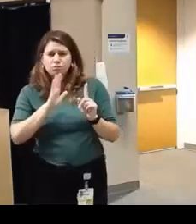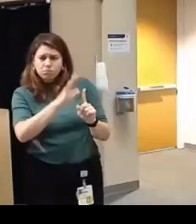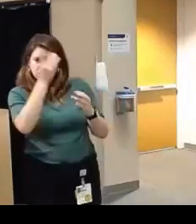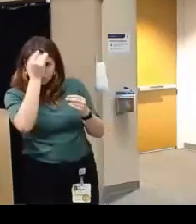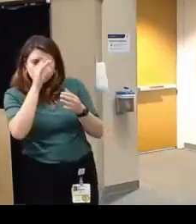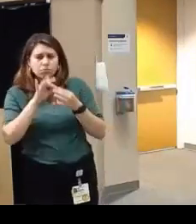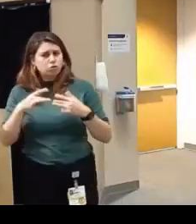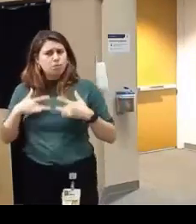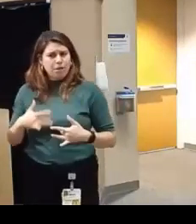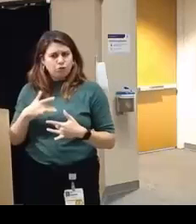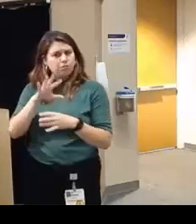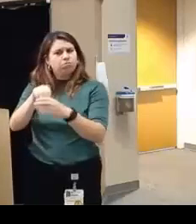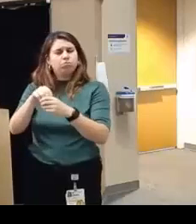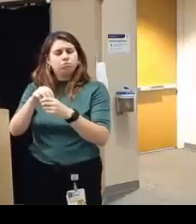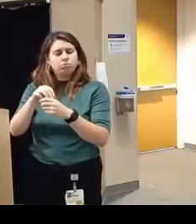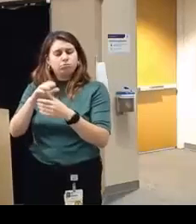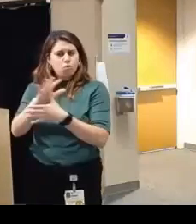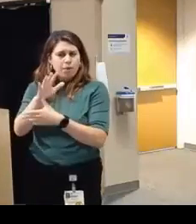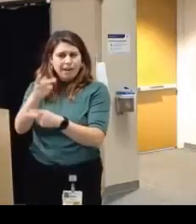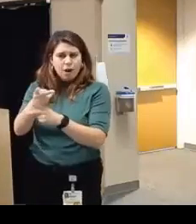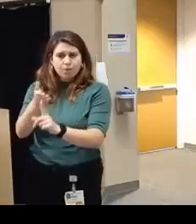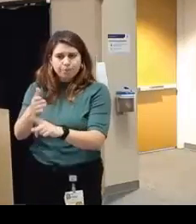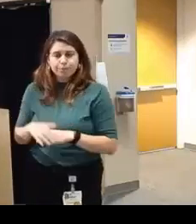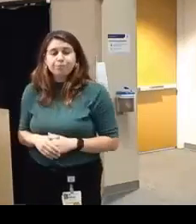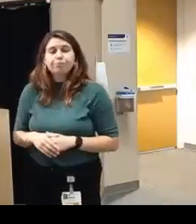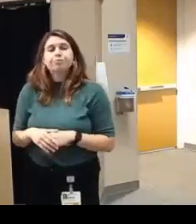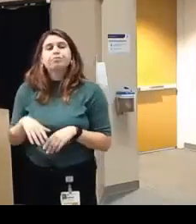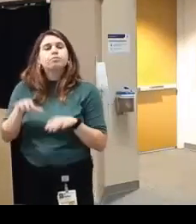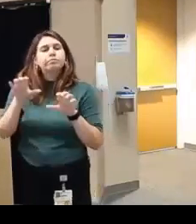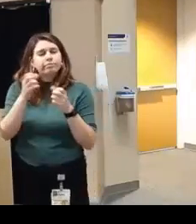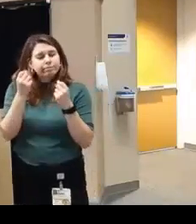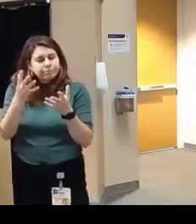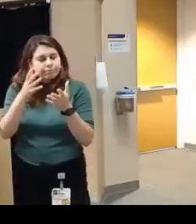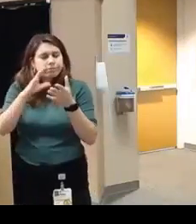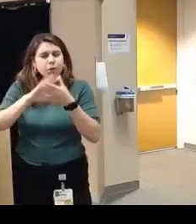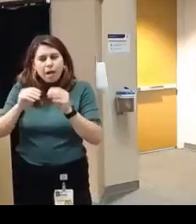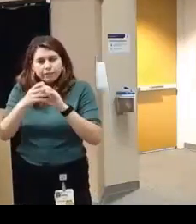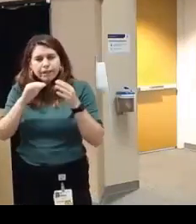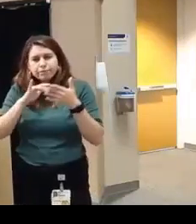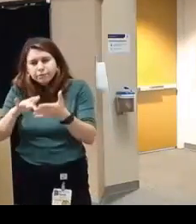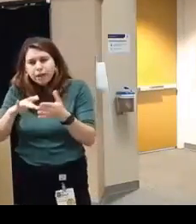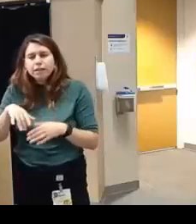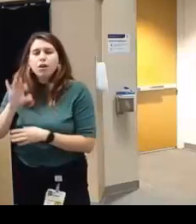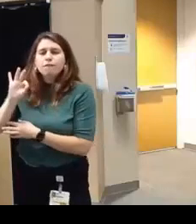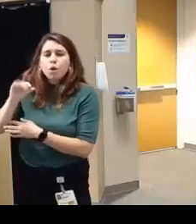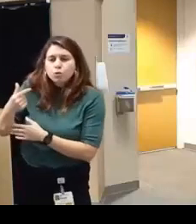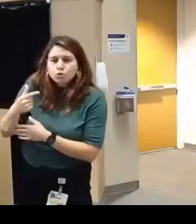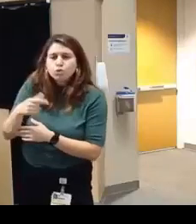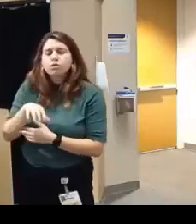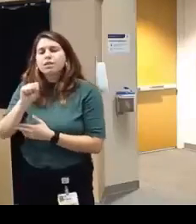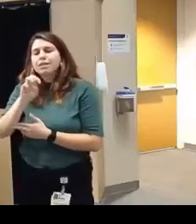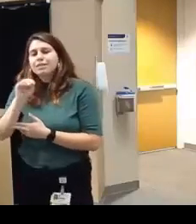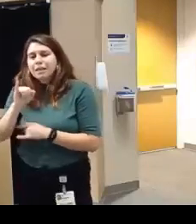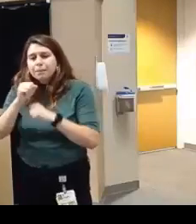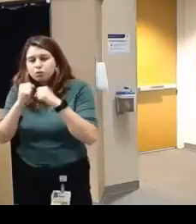depression in primary care. And I undertook a lot of studies, a lot of qualitative studies, focus group related, semi-structured